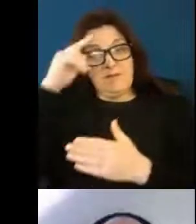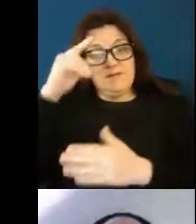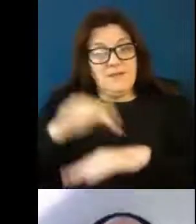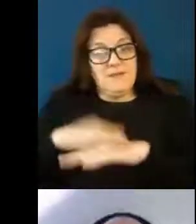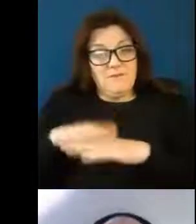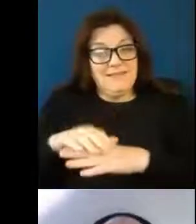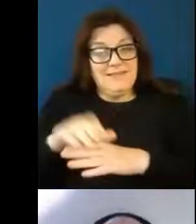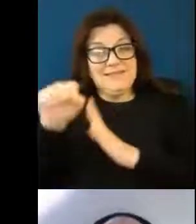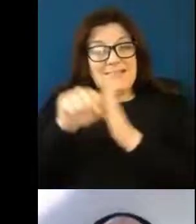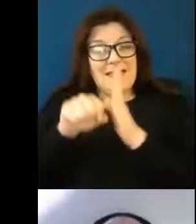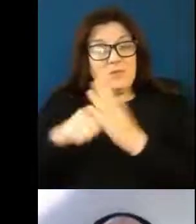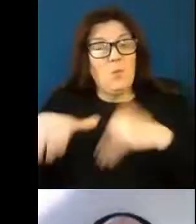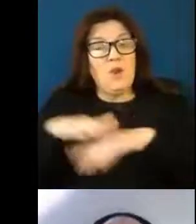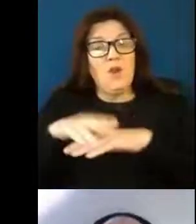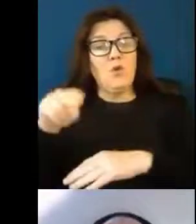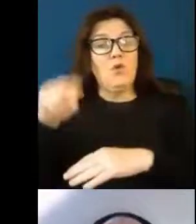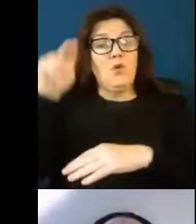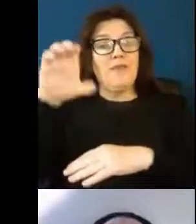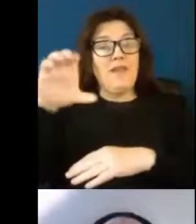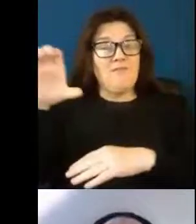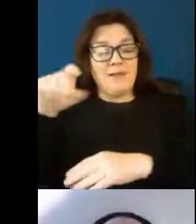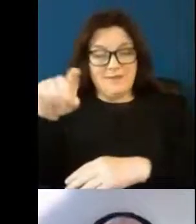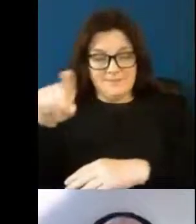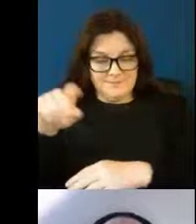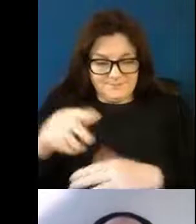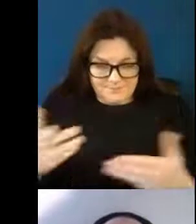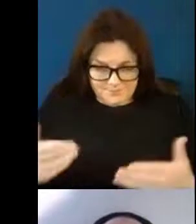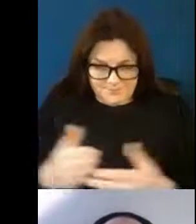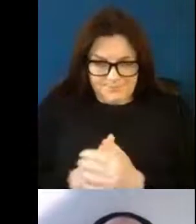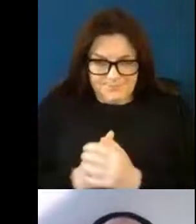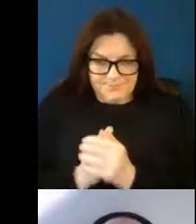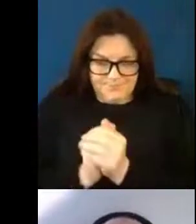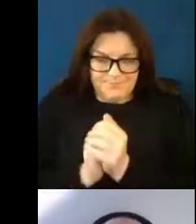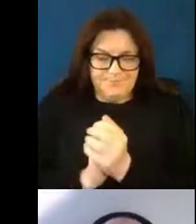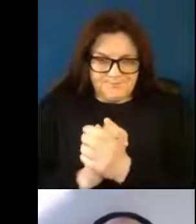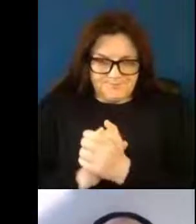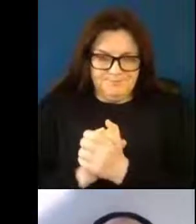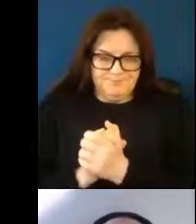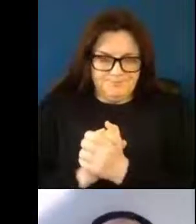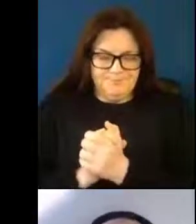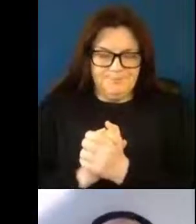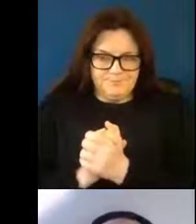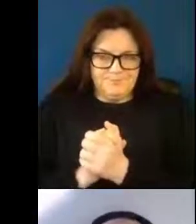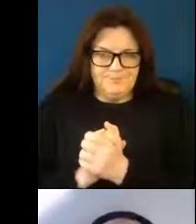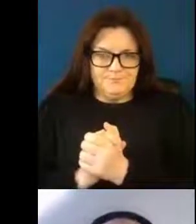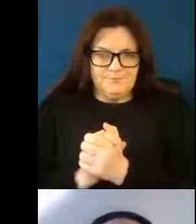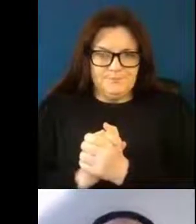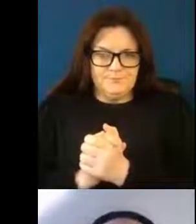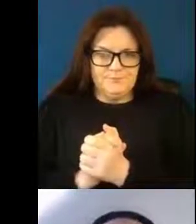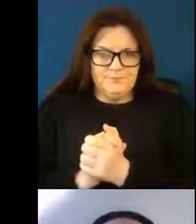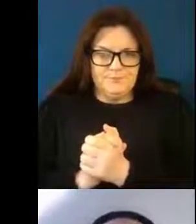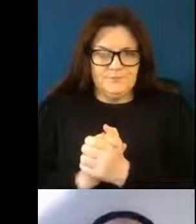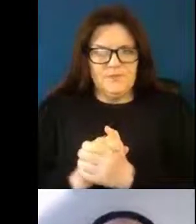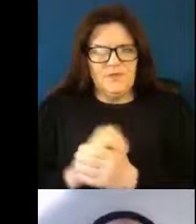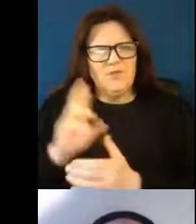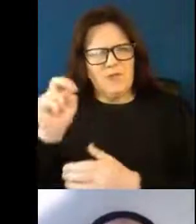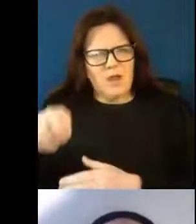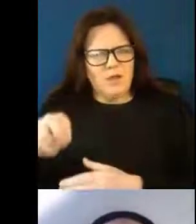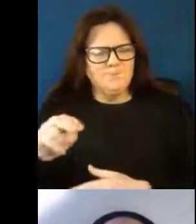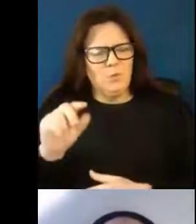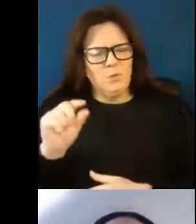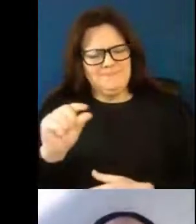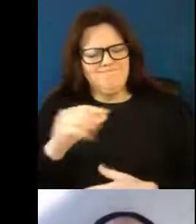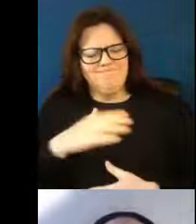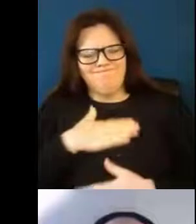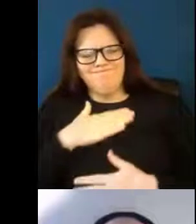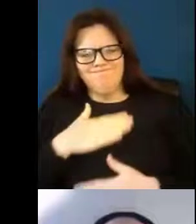State University of North Carolina. And Ron was perturbed, I suppose, by